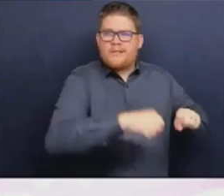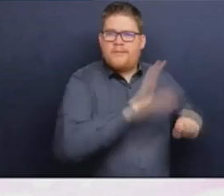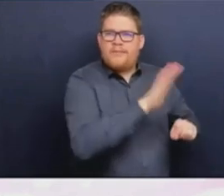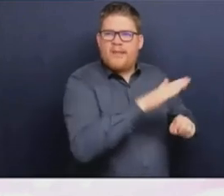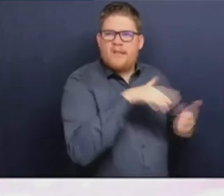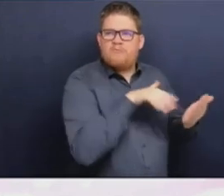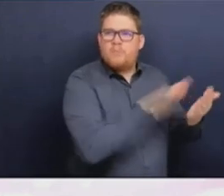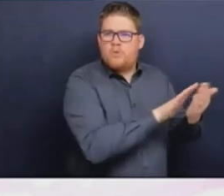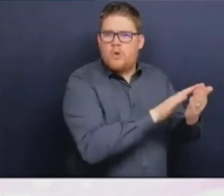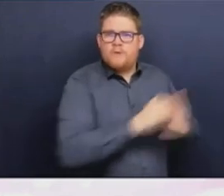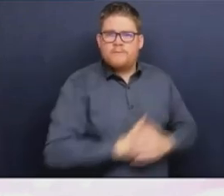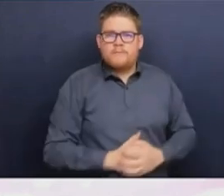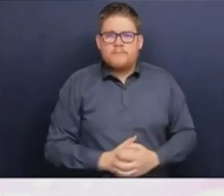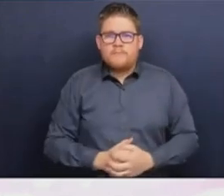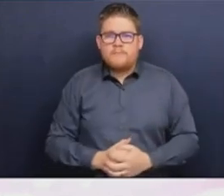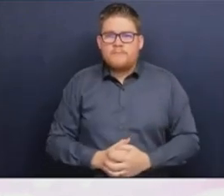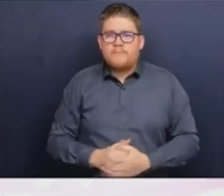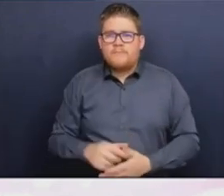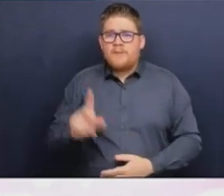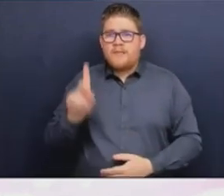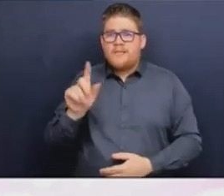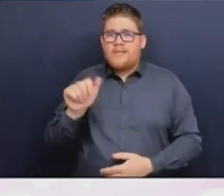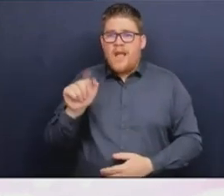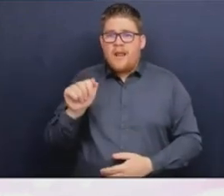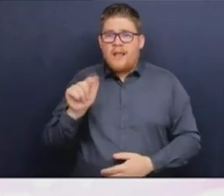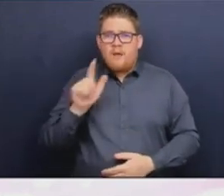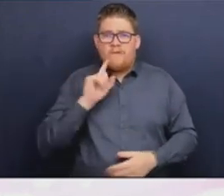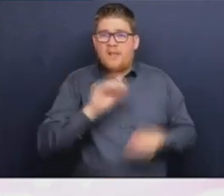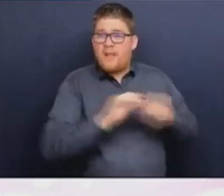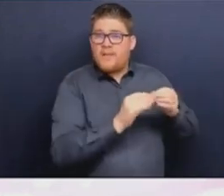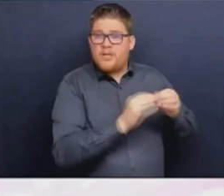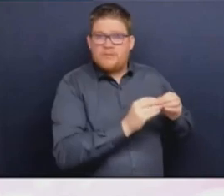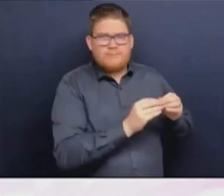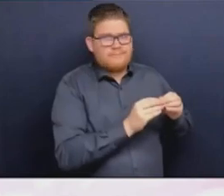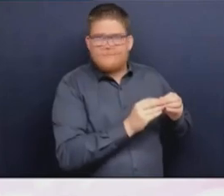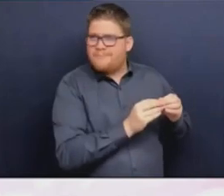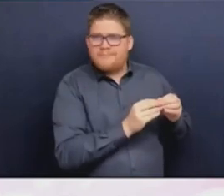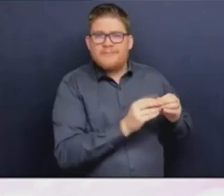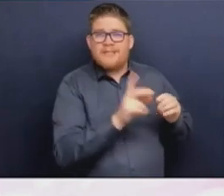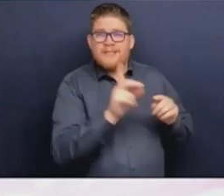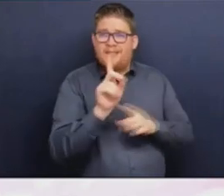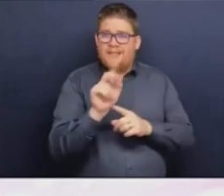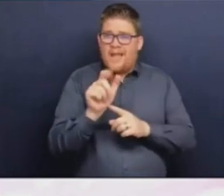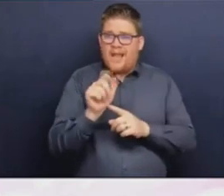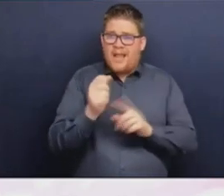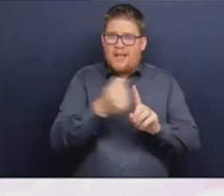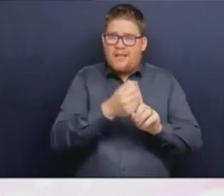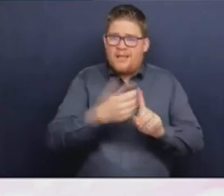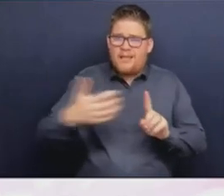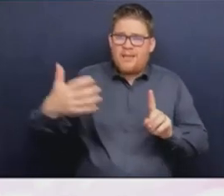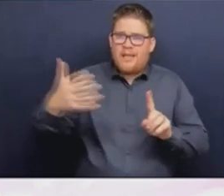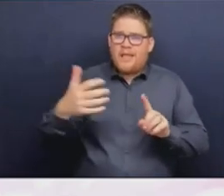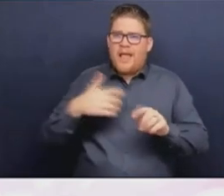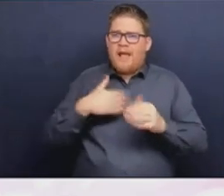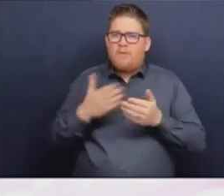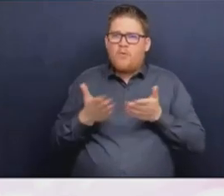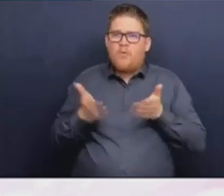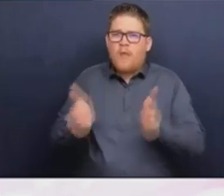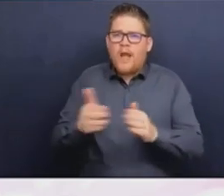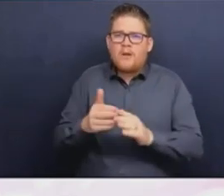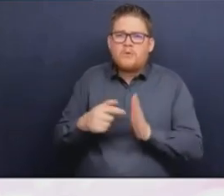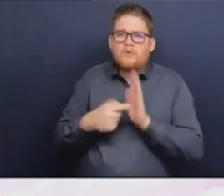about knowing. Indigenous ways of knowing, racialized communities have different approaches